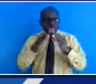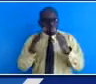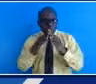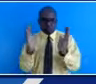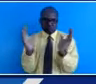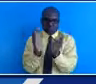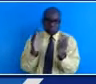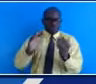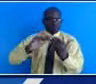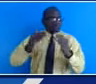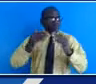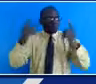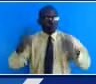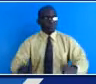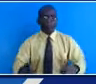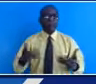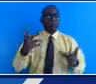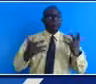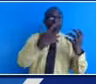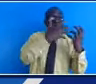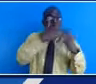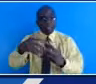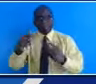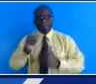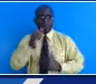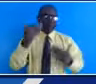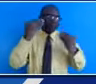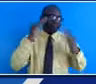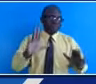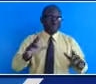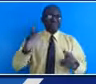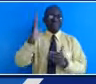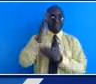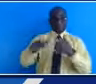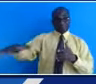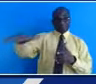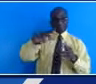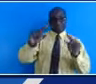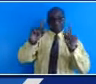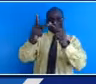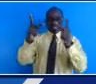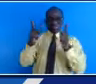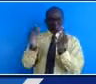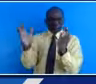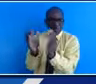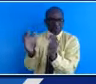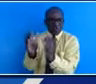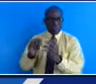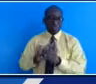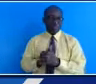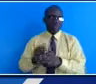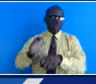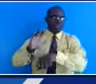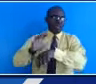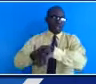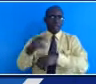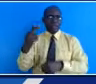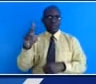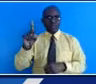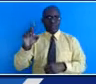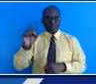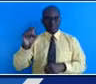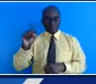Croton-on-Hudson. So, Mayor Pugh, would you come, please share any of your thoughts that you like. Thank you so